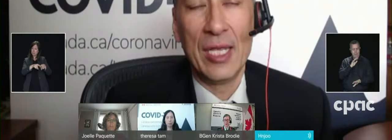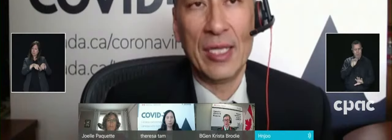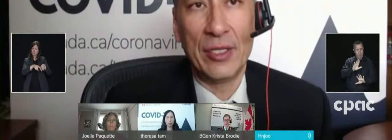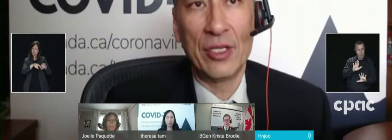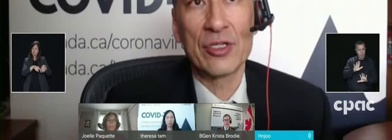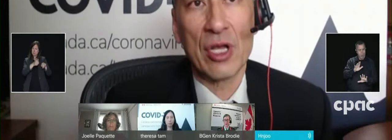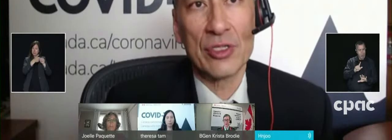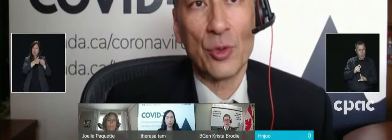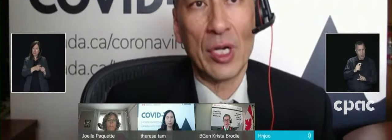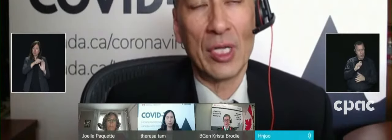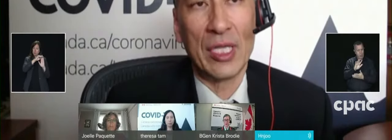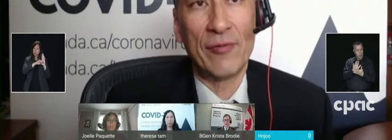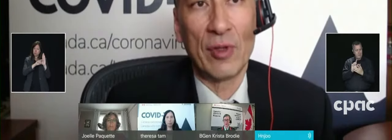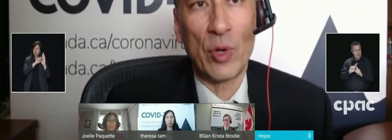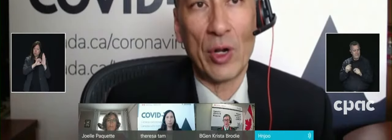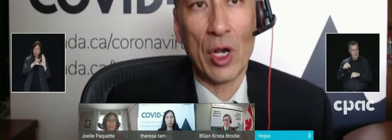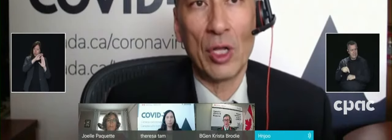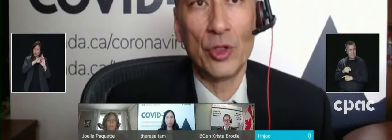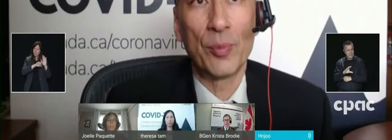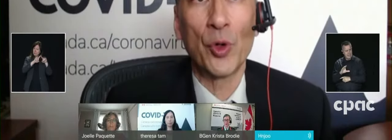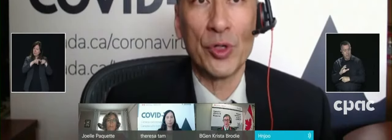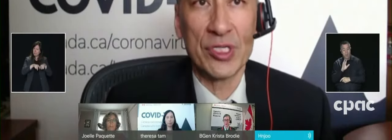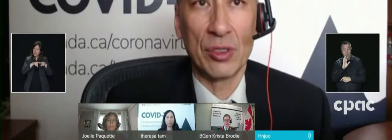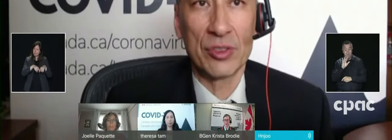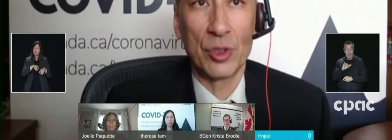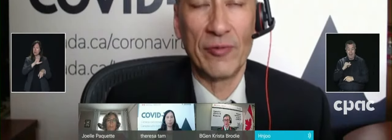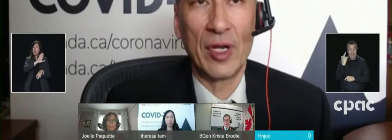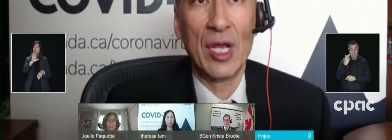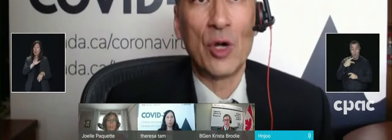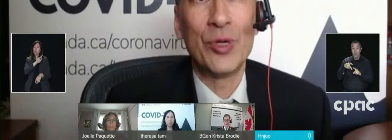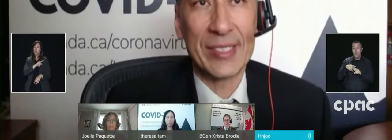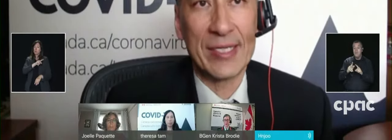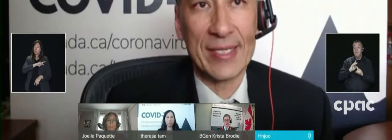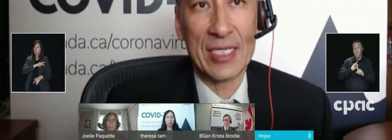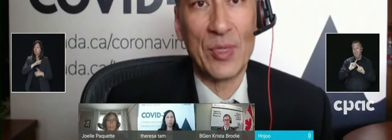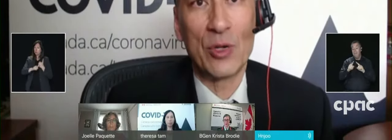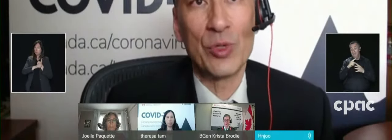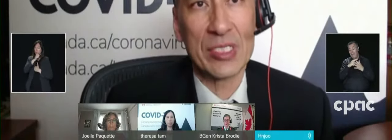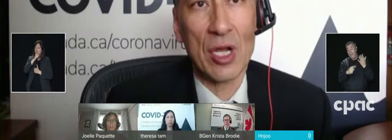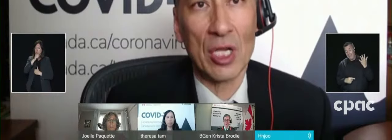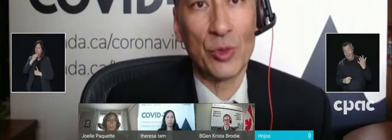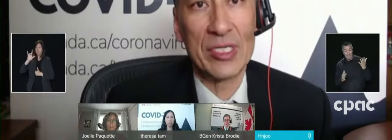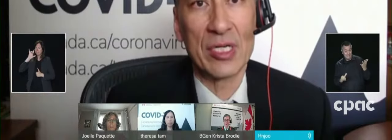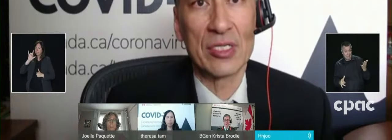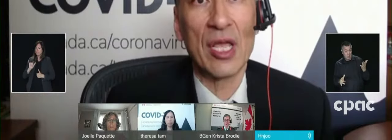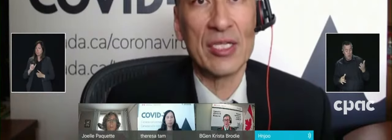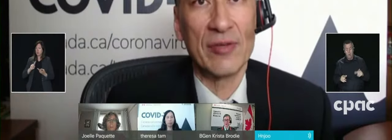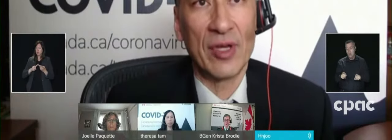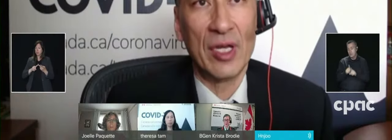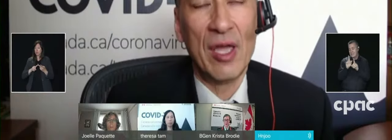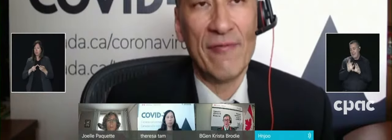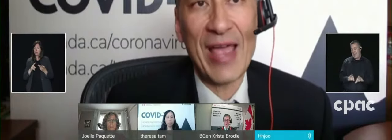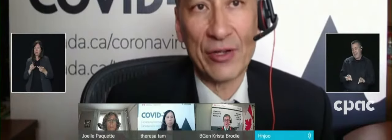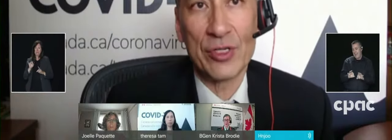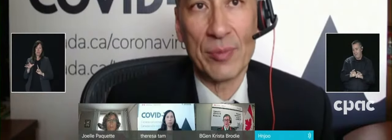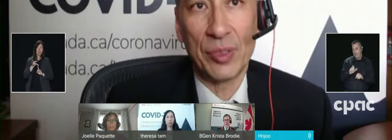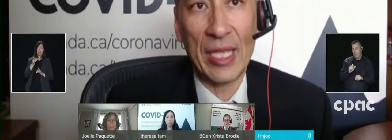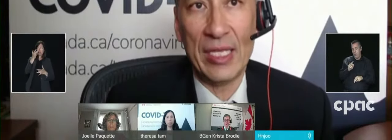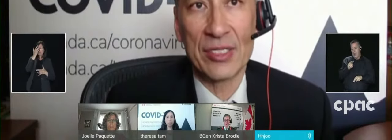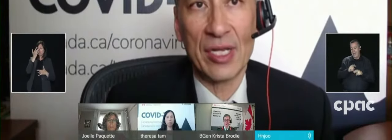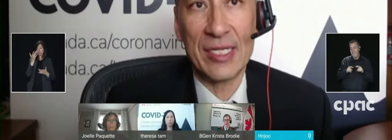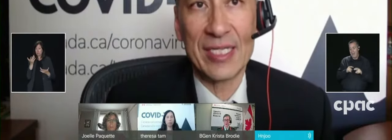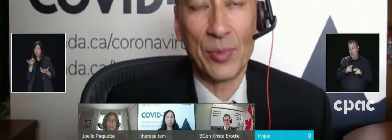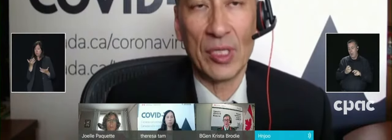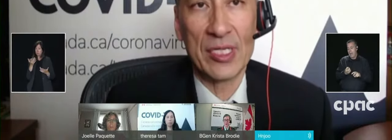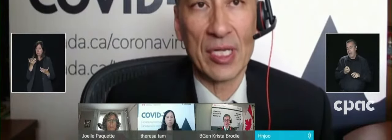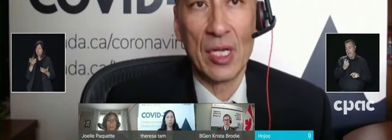tools that there's also a level of what I would call your personal sort of a risk assessment and risk tolerance. There's lots of factors in